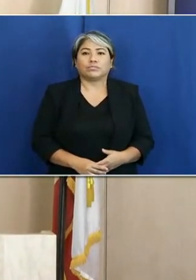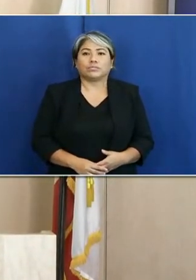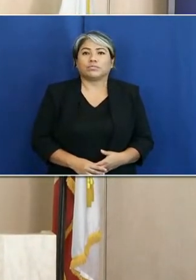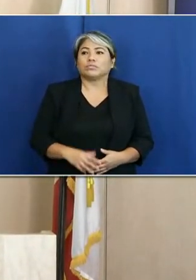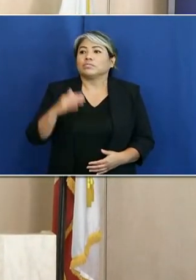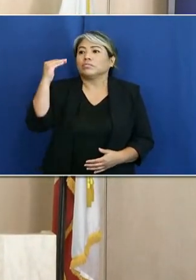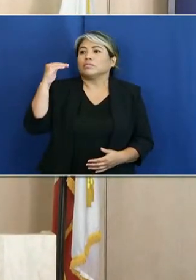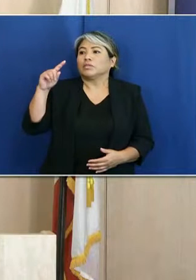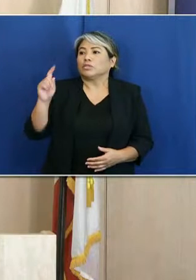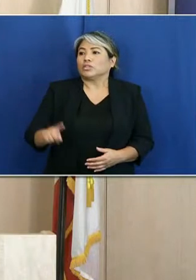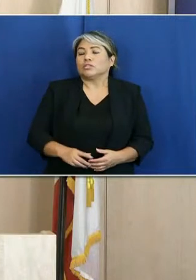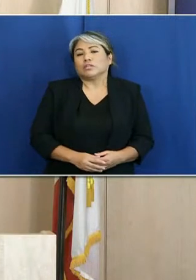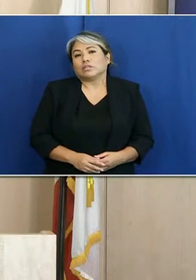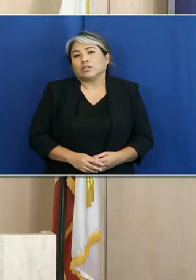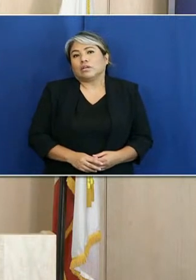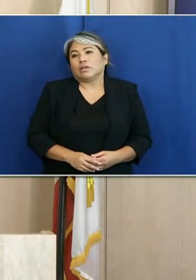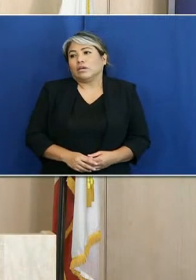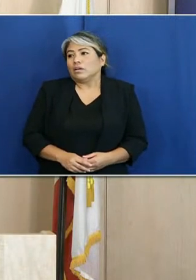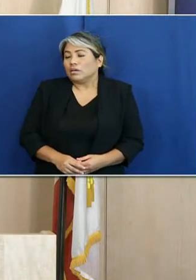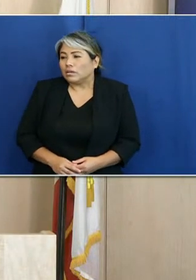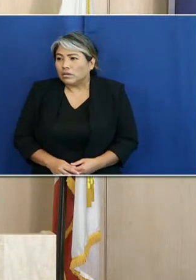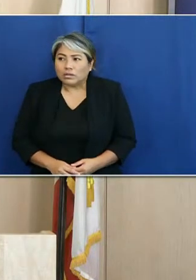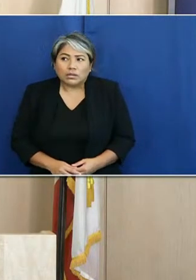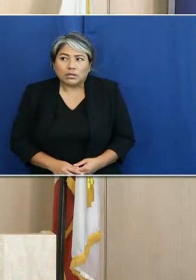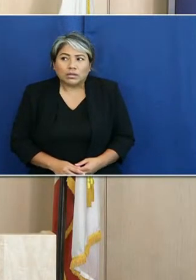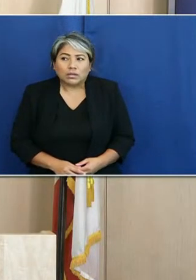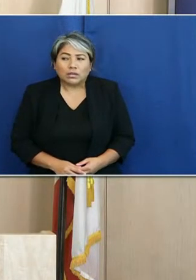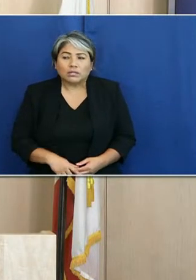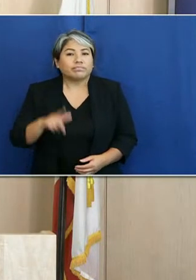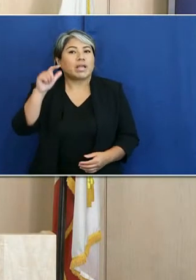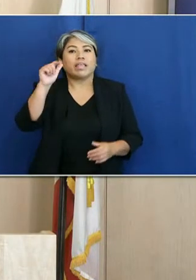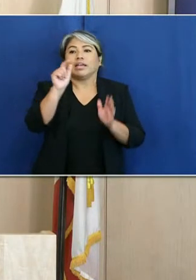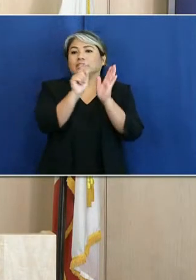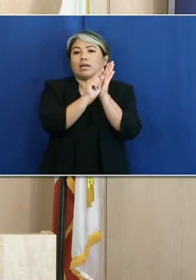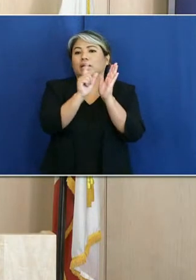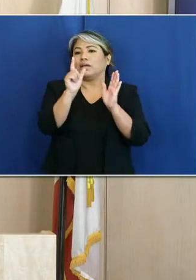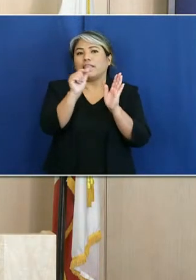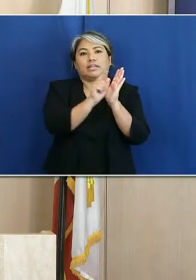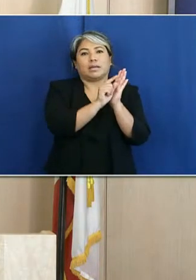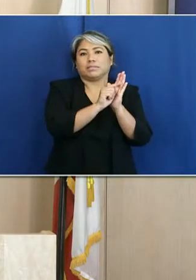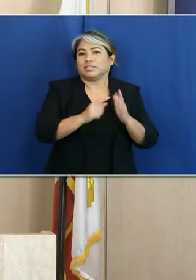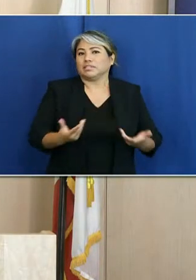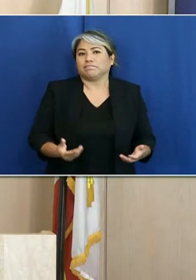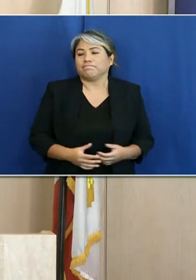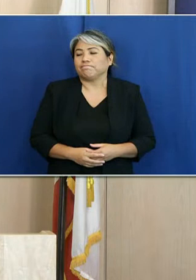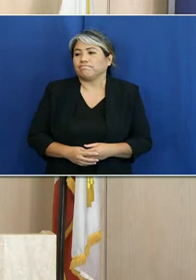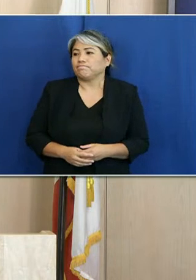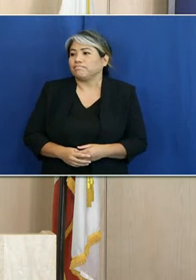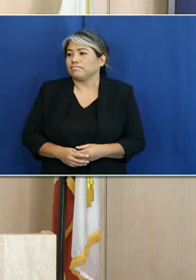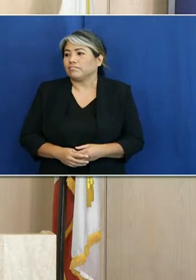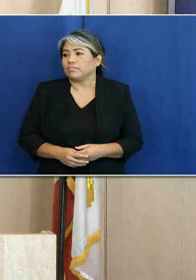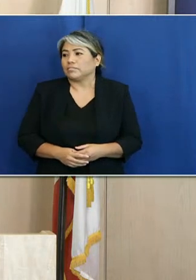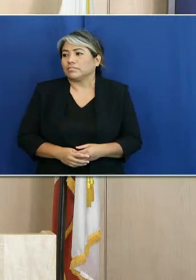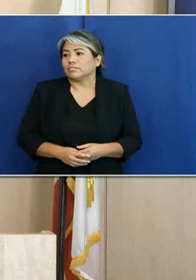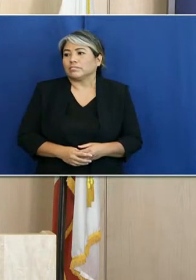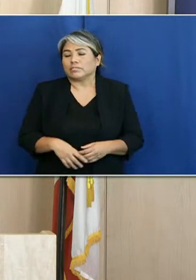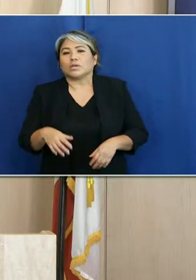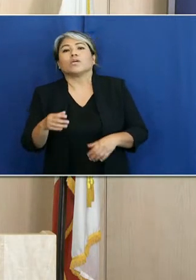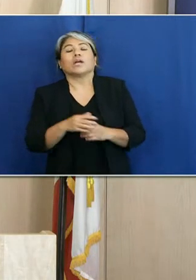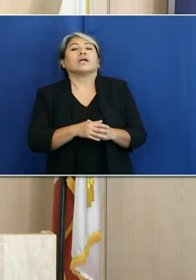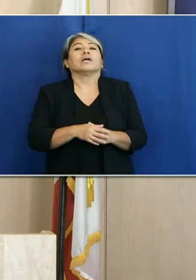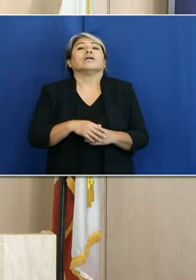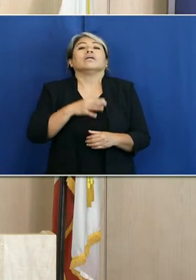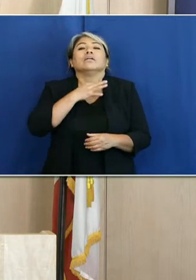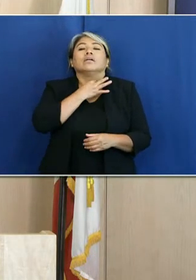Okay, we'll go to the next question. Next is Colleen Shelby with the Los Angeles Times. Hi, thanks for taking my question.